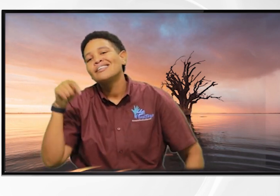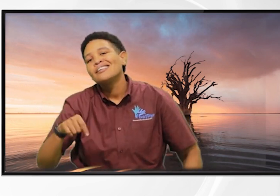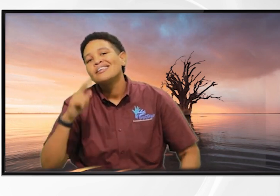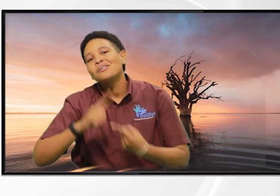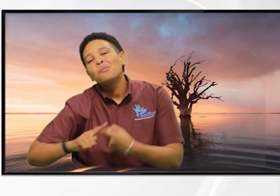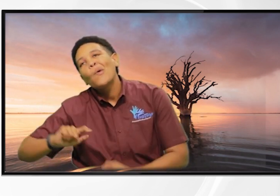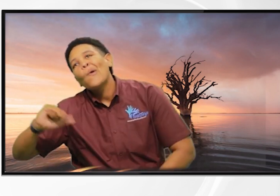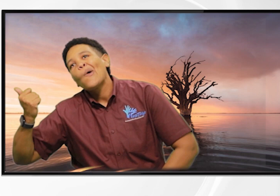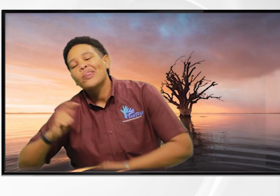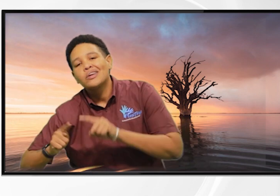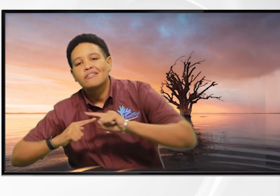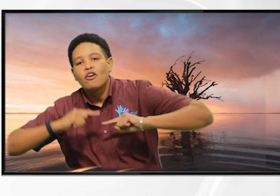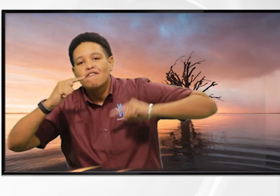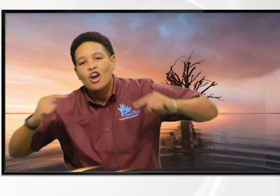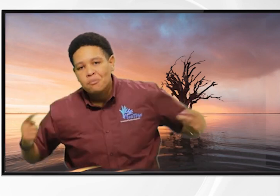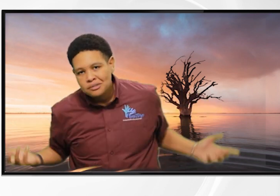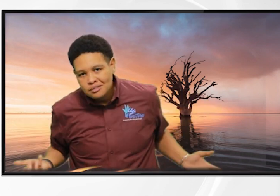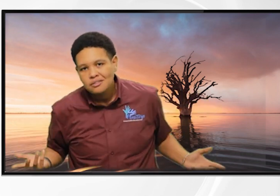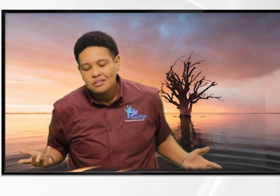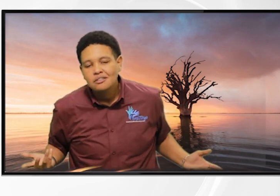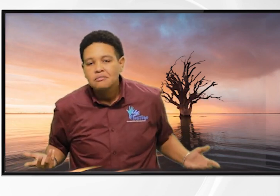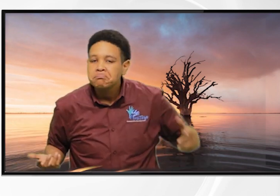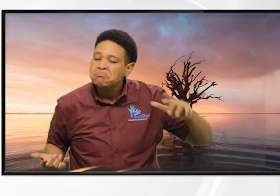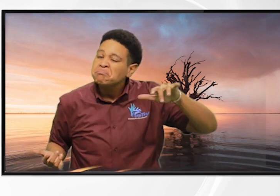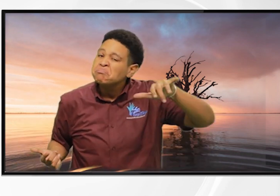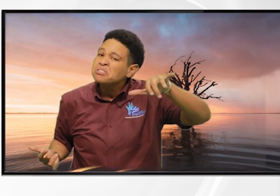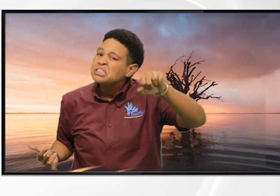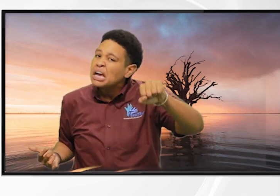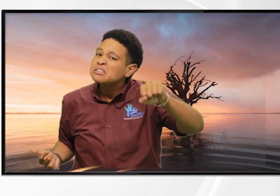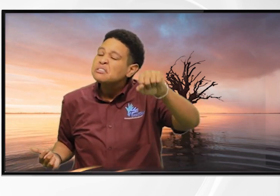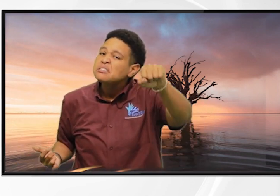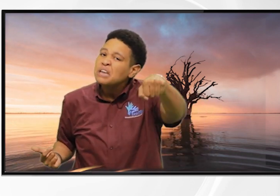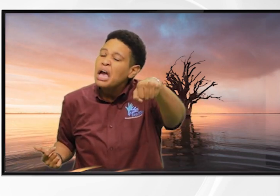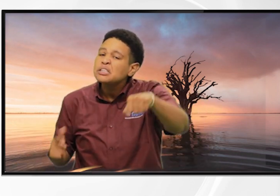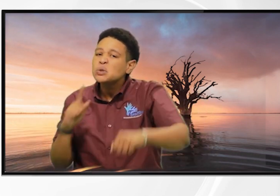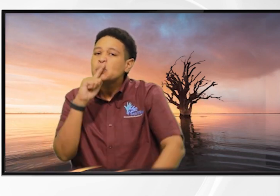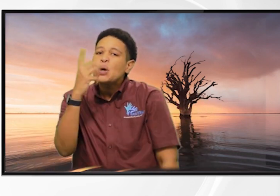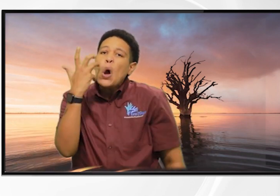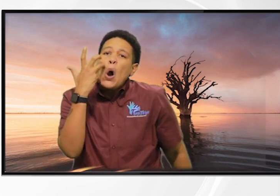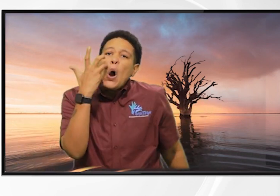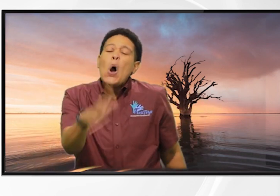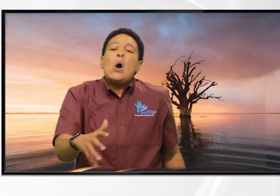other variables. Yes, it has gotten hotter.